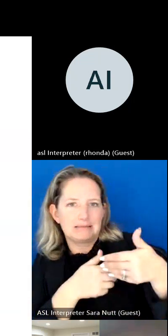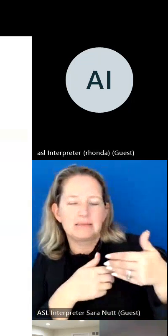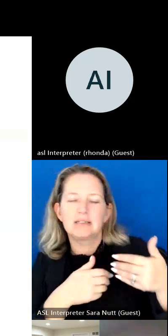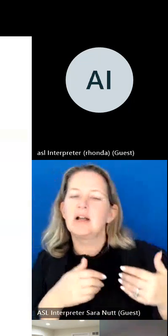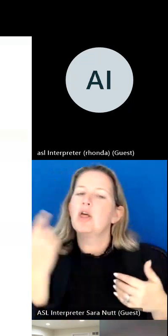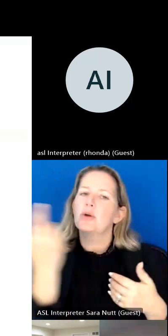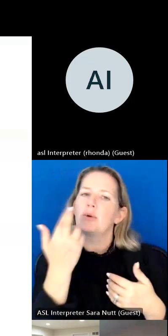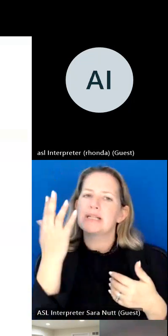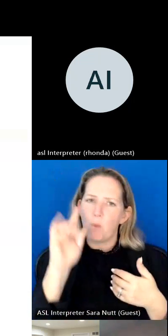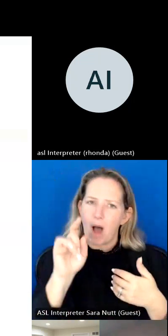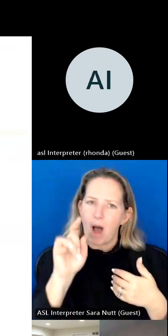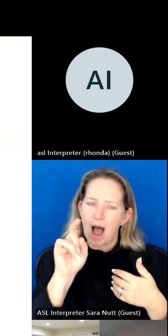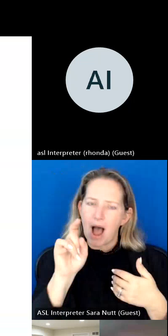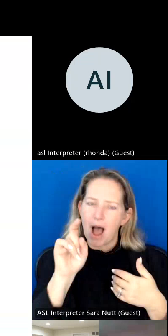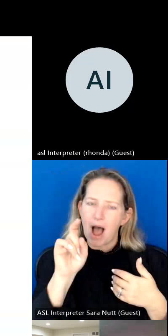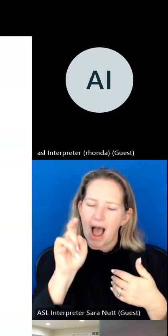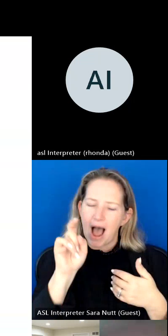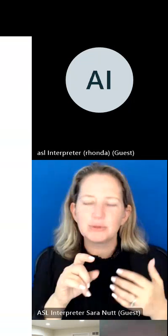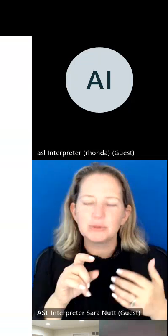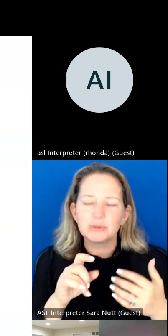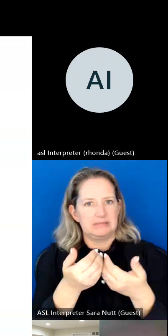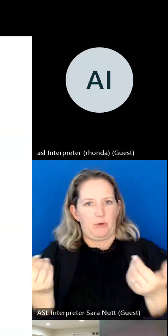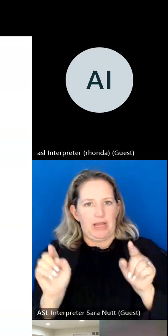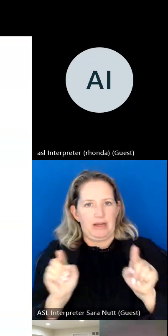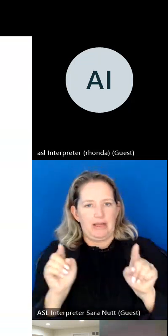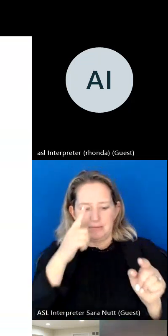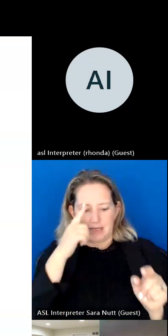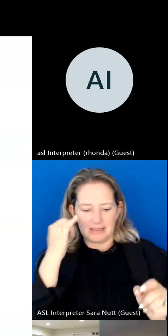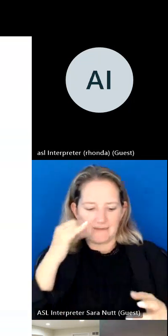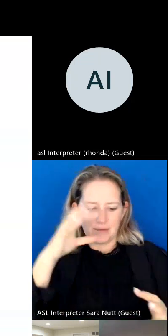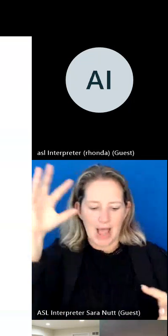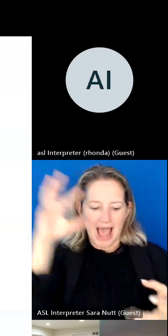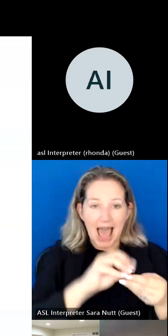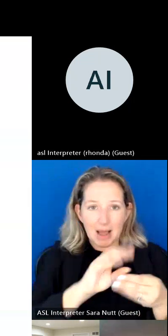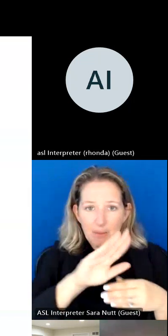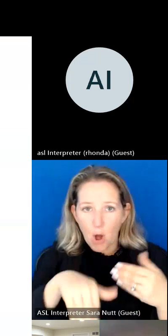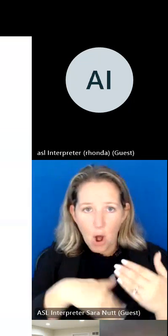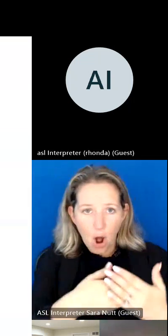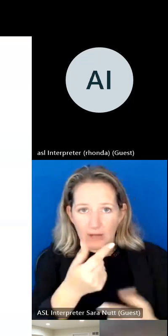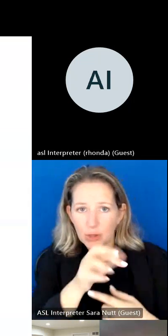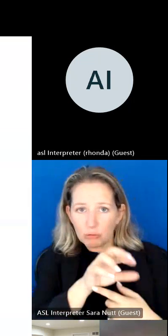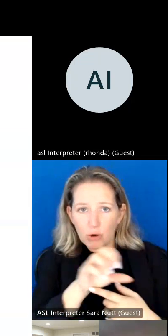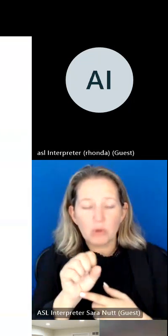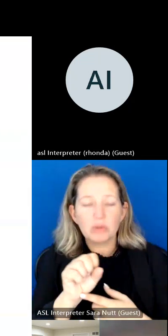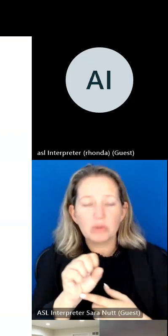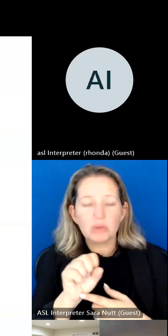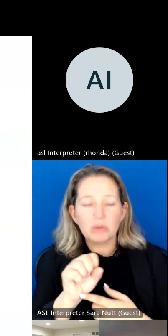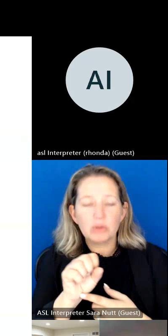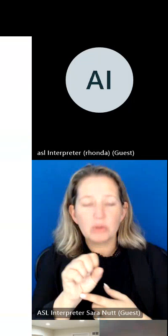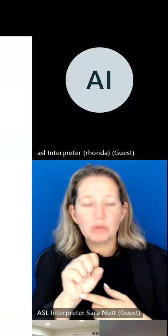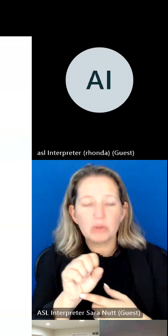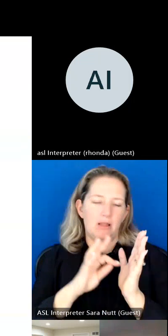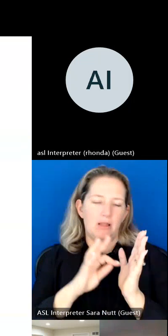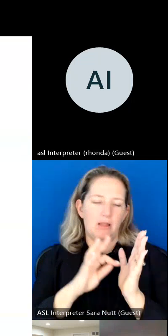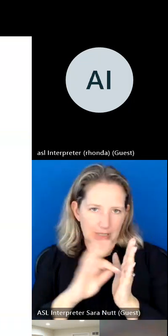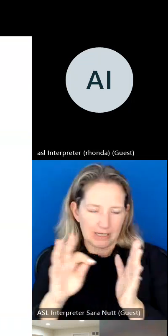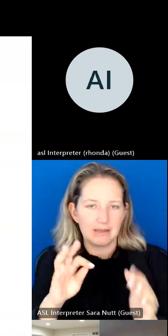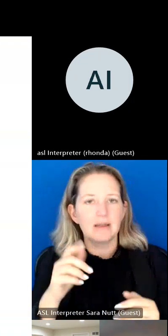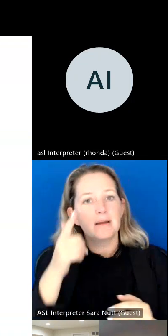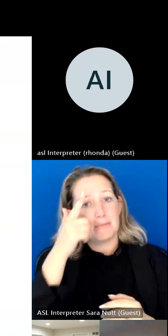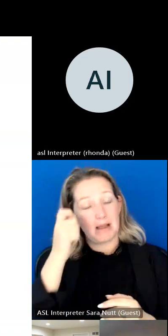would have double counting, because the sending organization would count it as an obligation, and then the